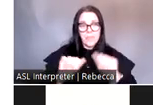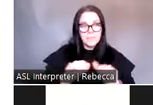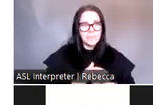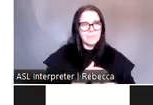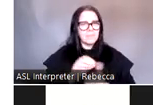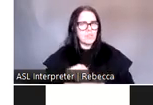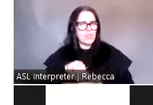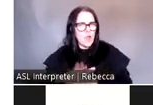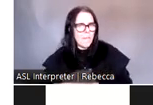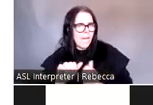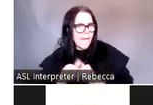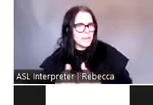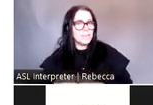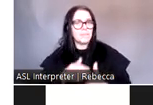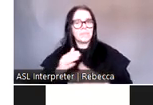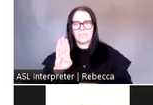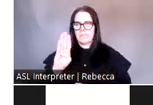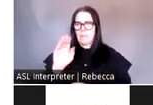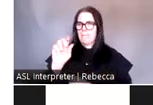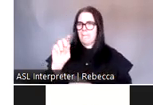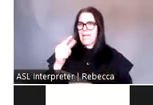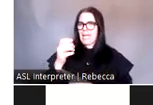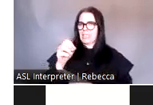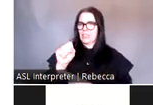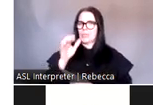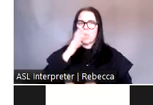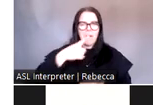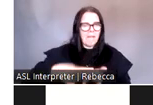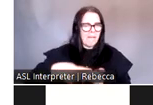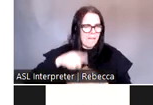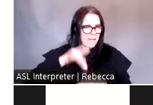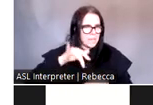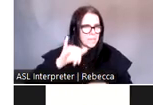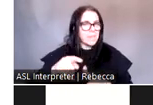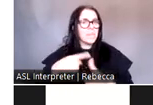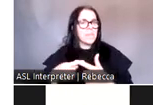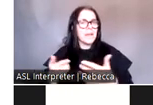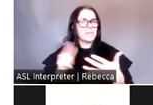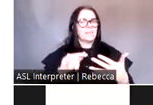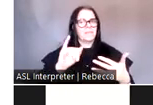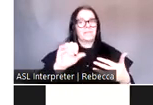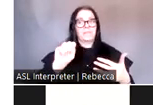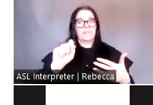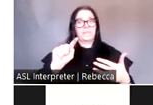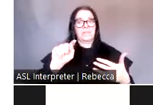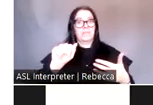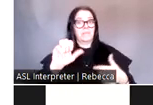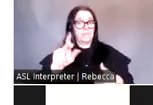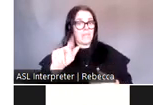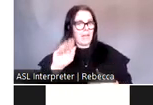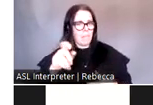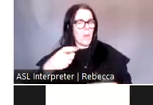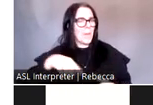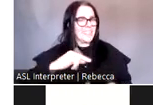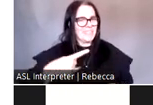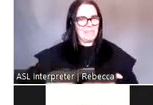should touch on a little bit of information about badges. And then, of course, coming back to the term stackable again, which we've addressed a few times